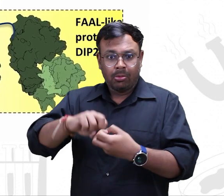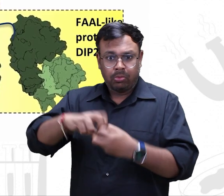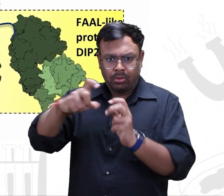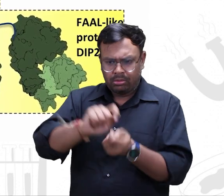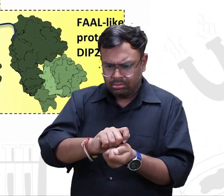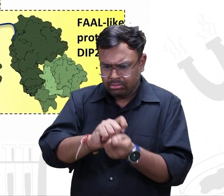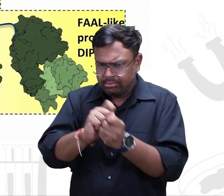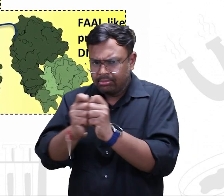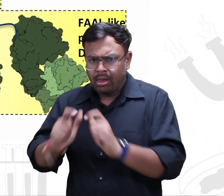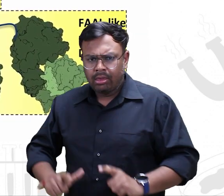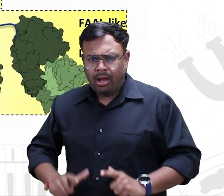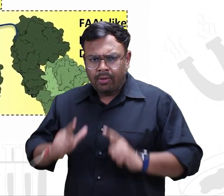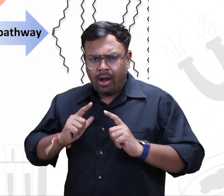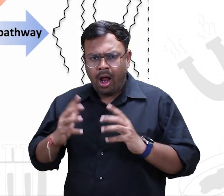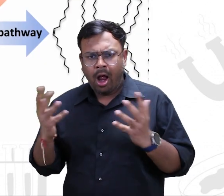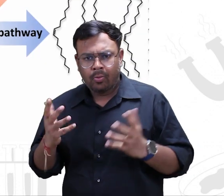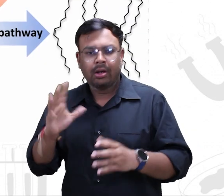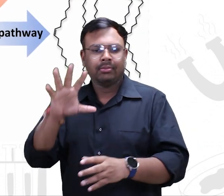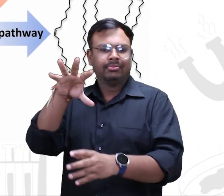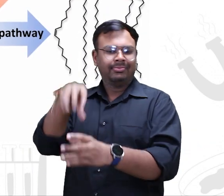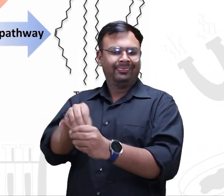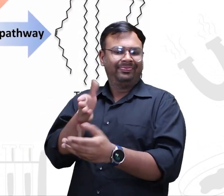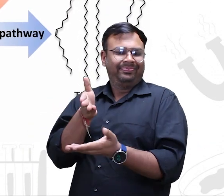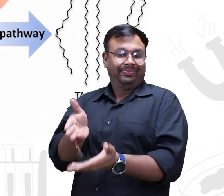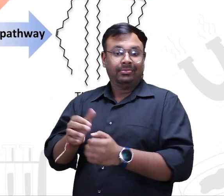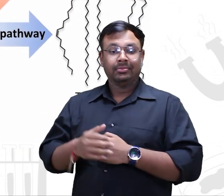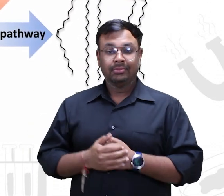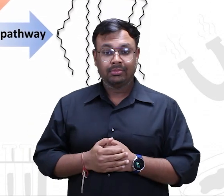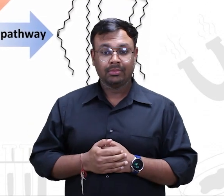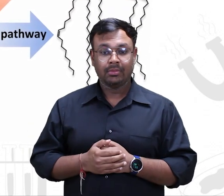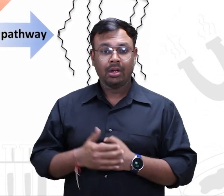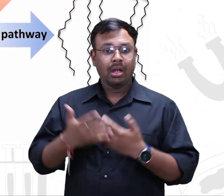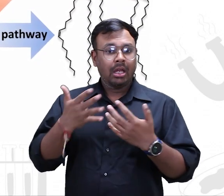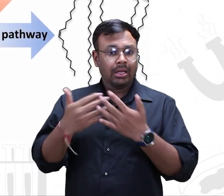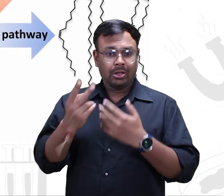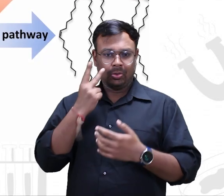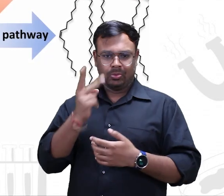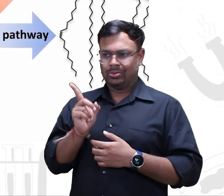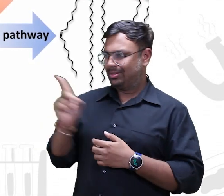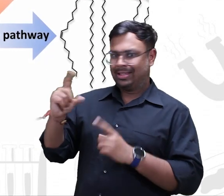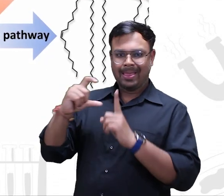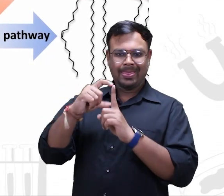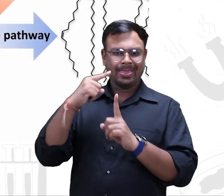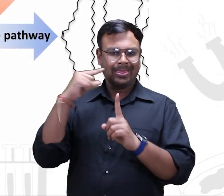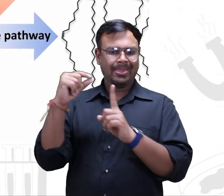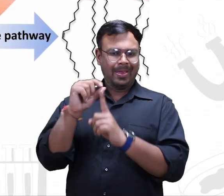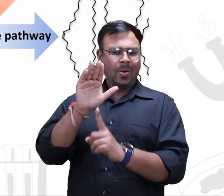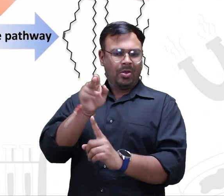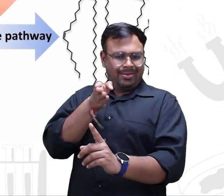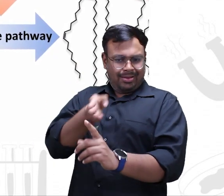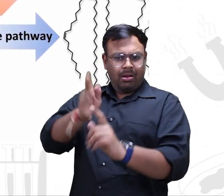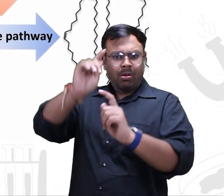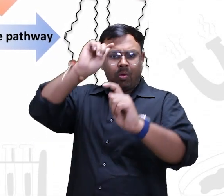of this protein across life forms. And in eukaryotes, when we have identified that there is a distant homologue of this FALs called DIP2, where it